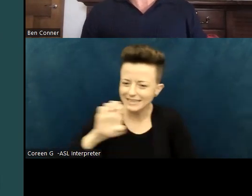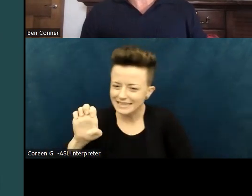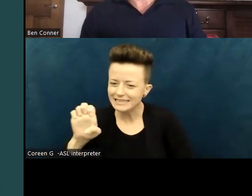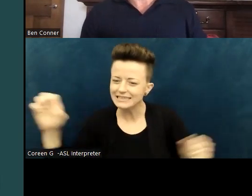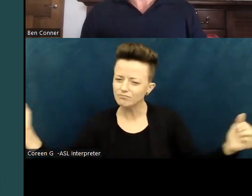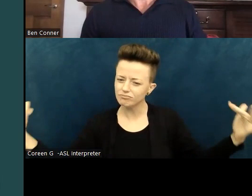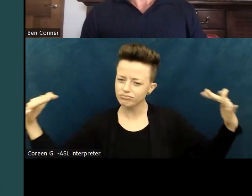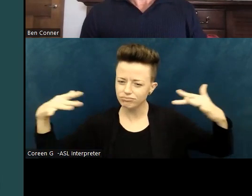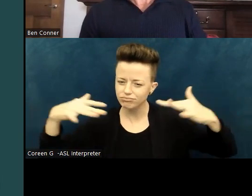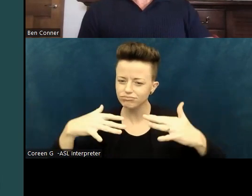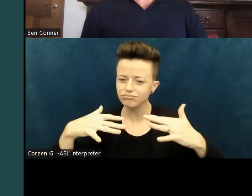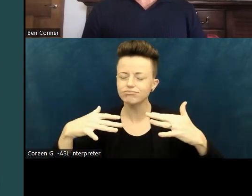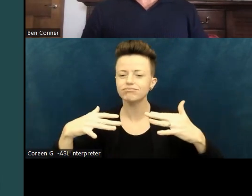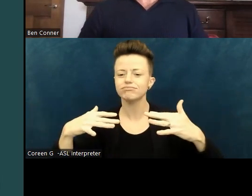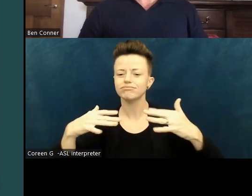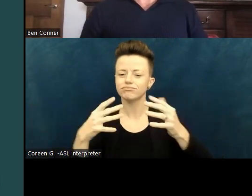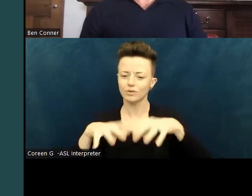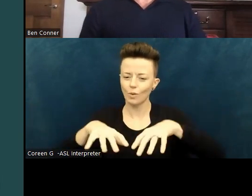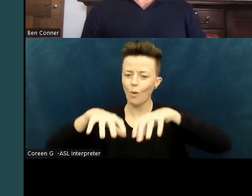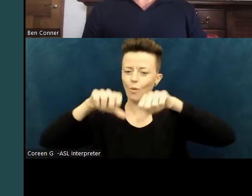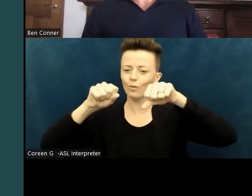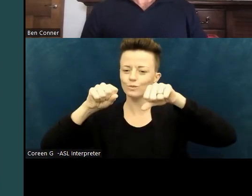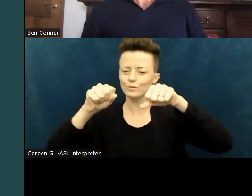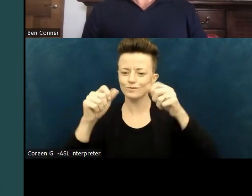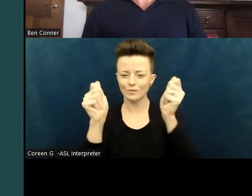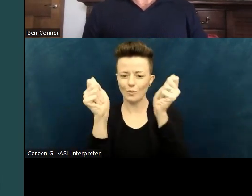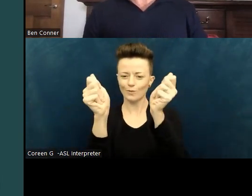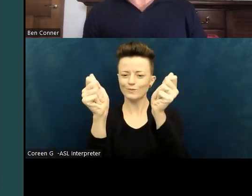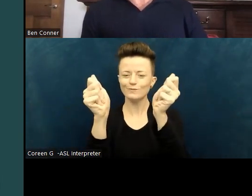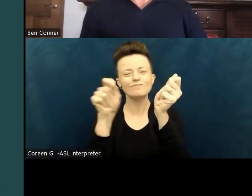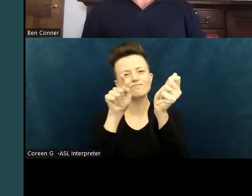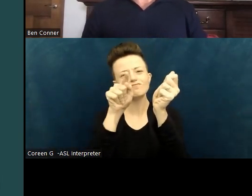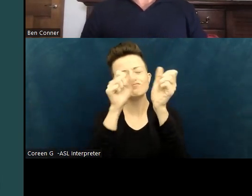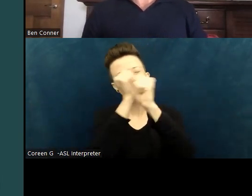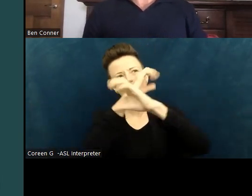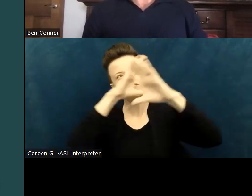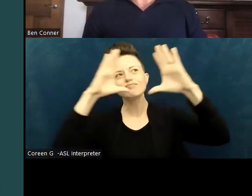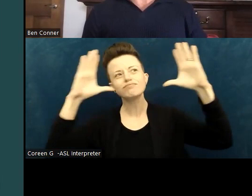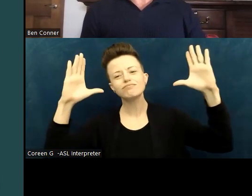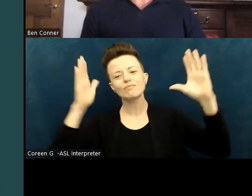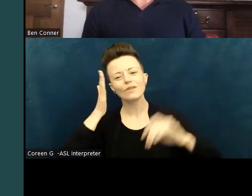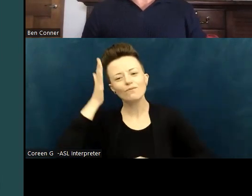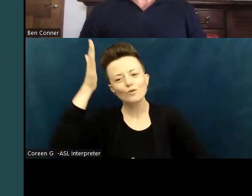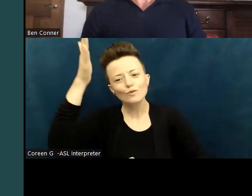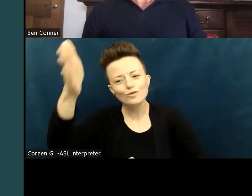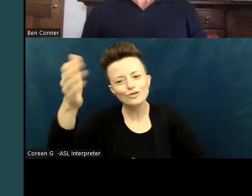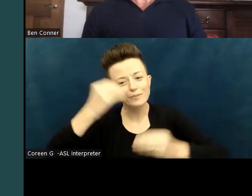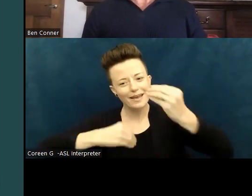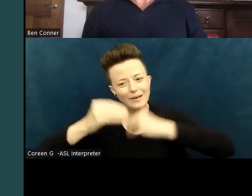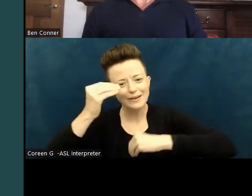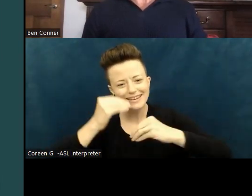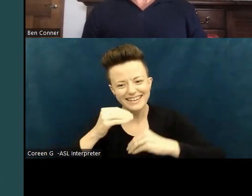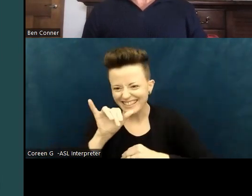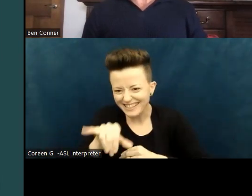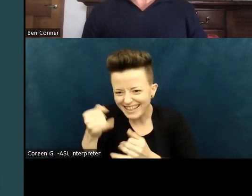sacrament together, it's giving us a vision for the future banquet, bottom right-hand corner,